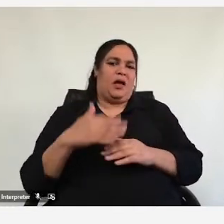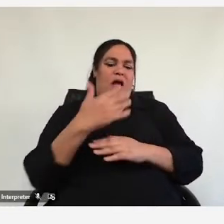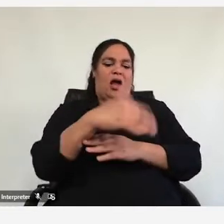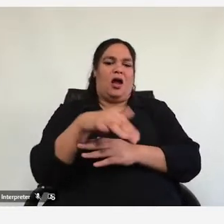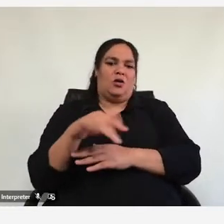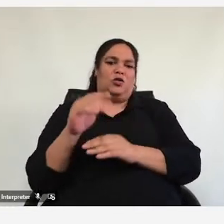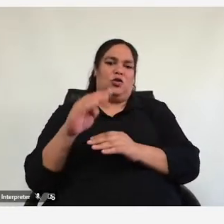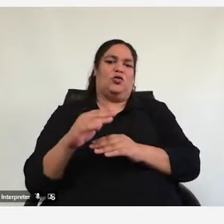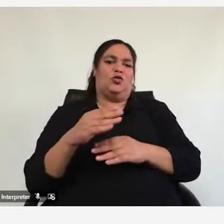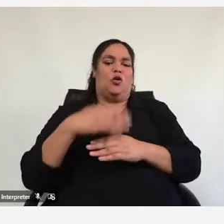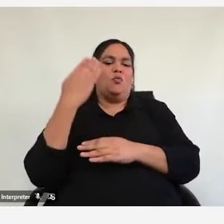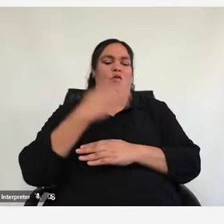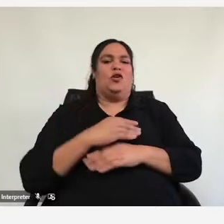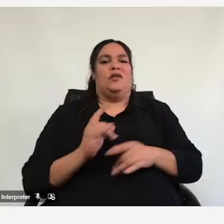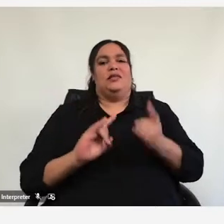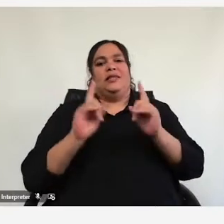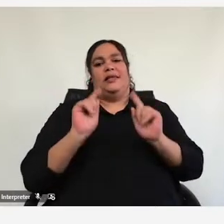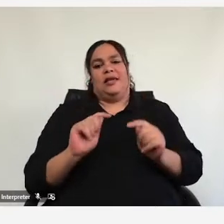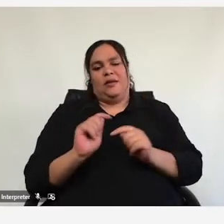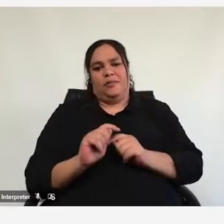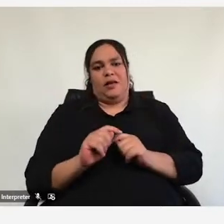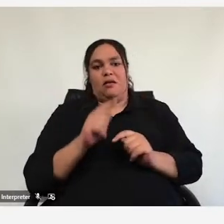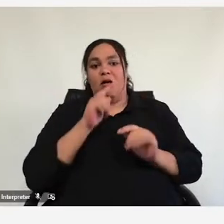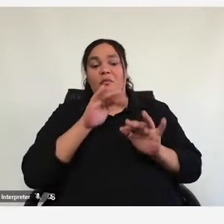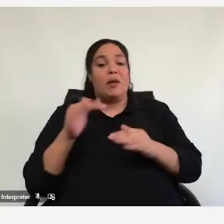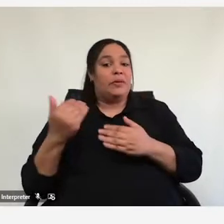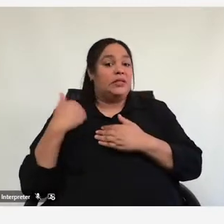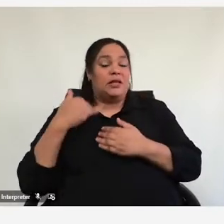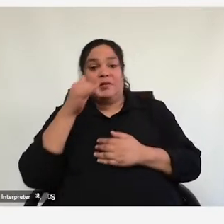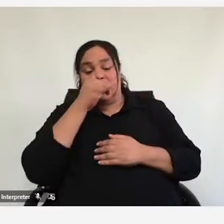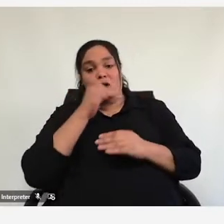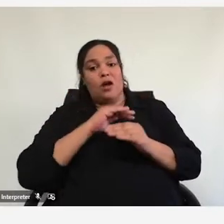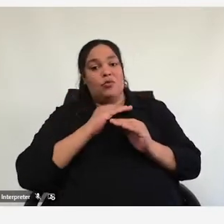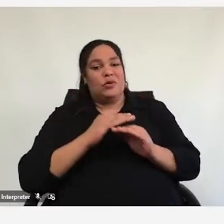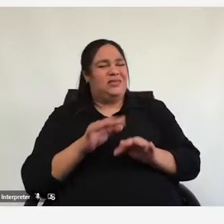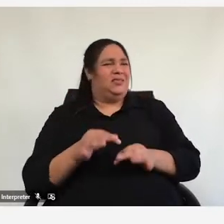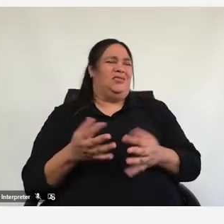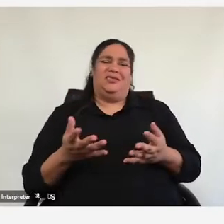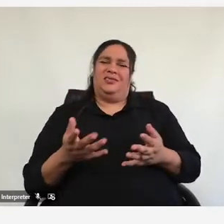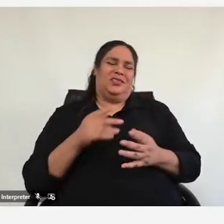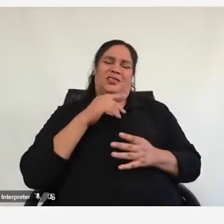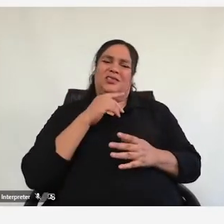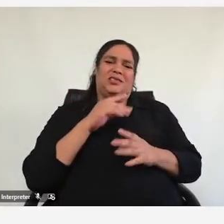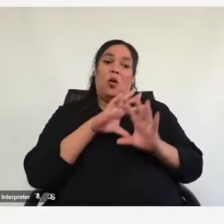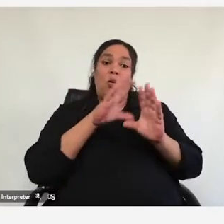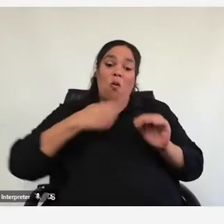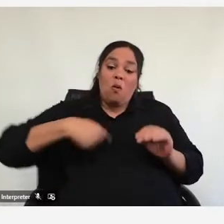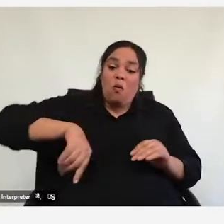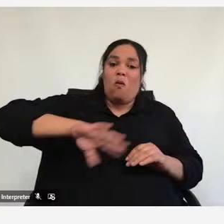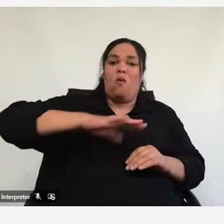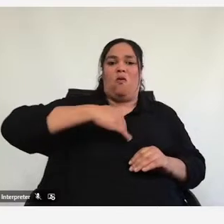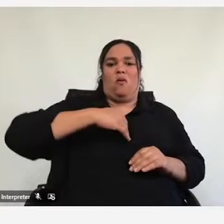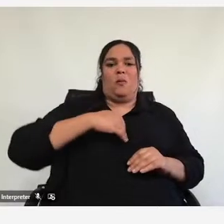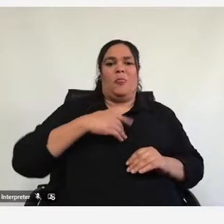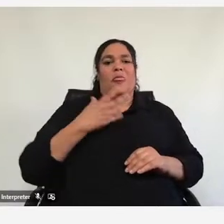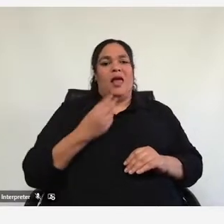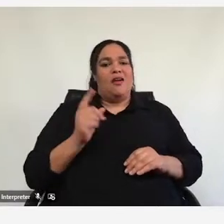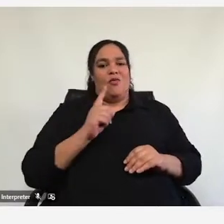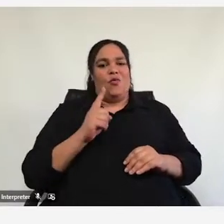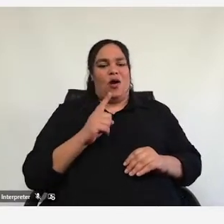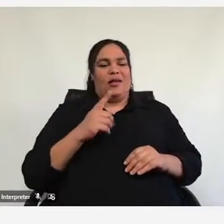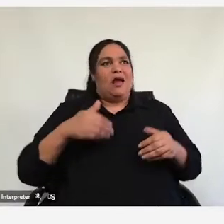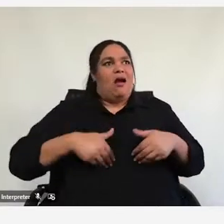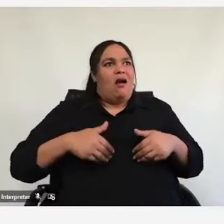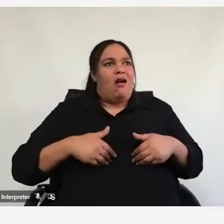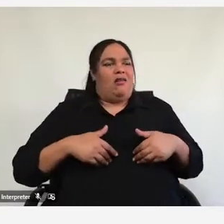the borders of the city of Cape Town. Public safety and crime prevention, I mean, this is all of us have an appetite to